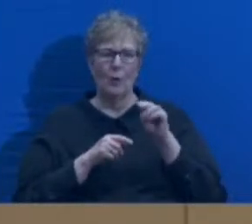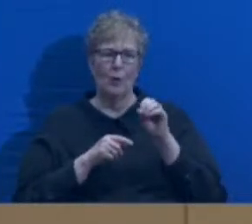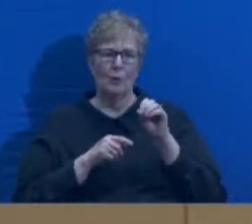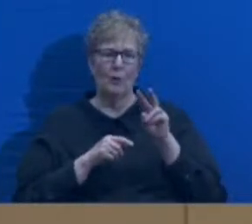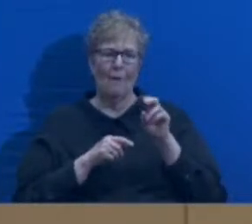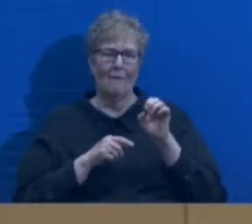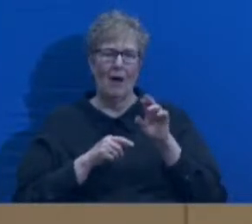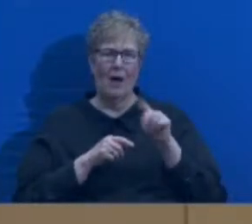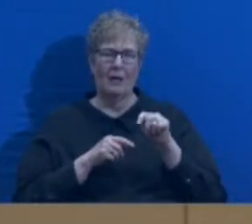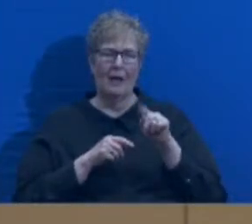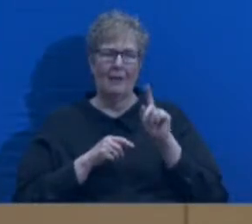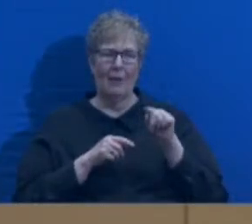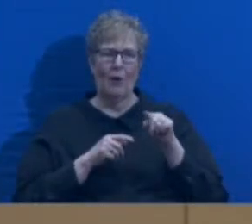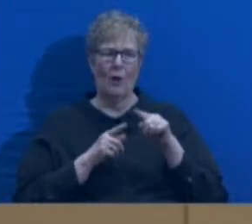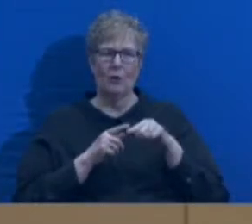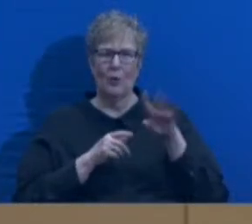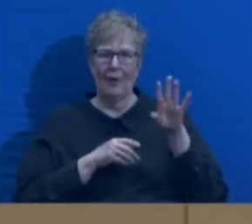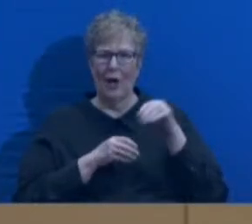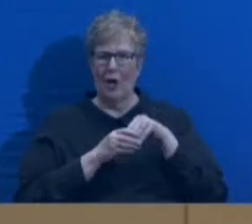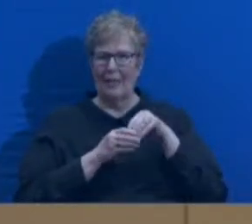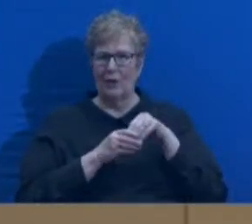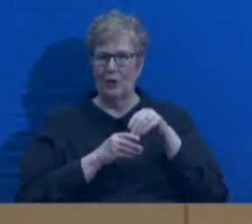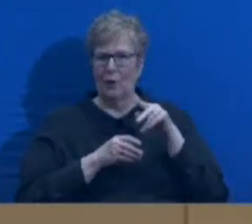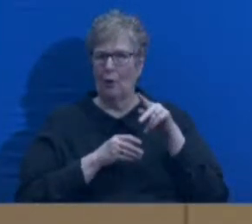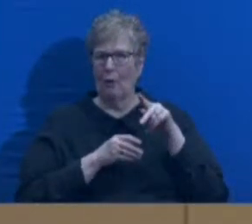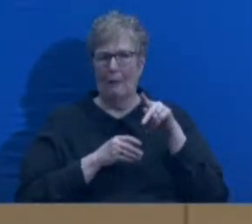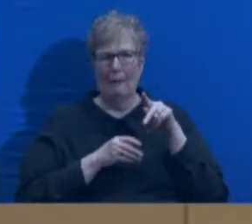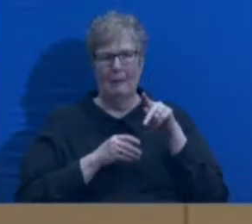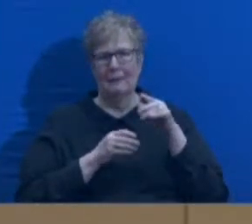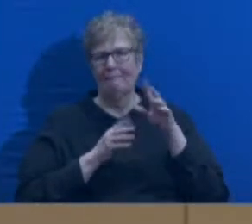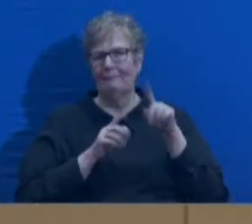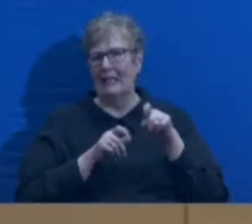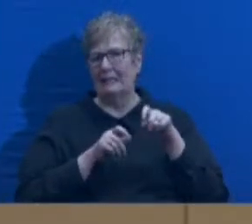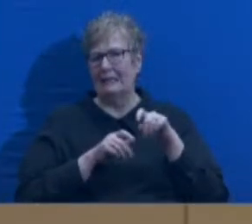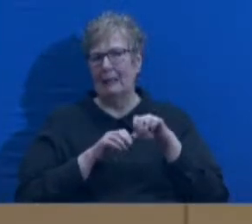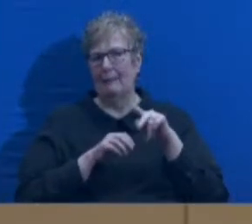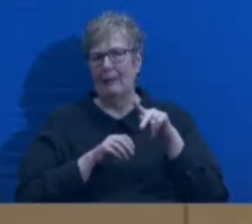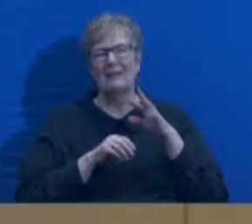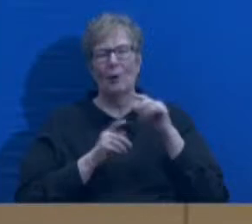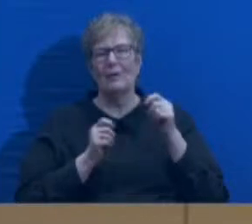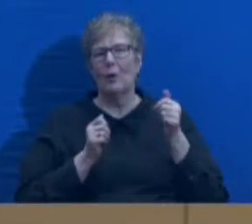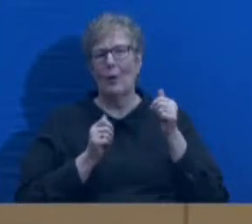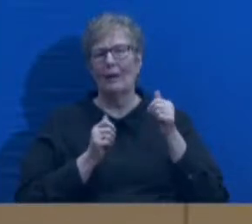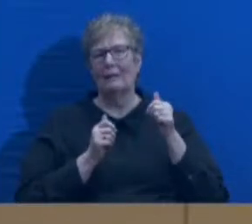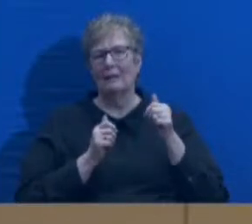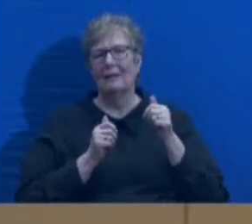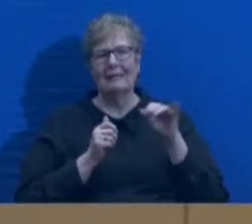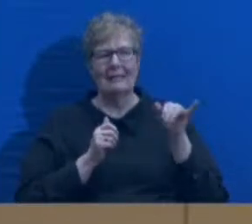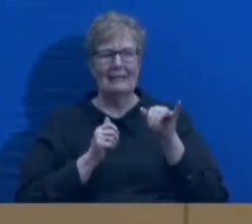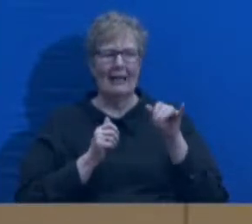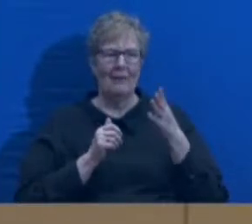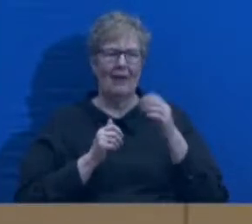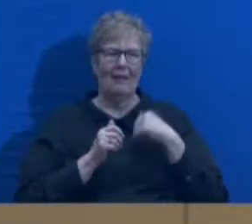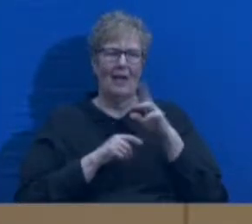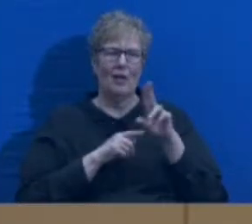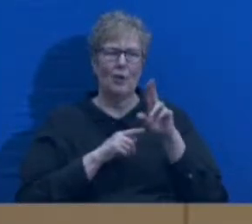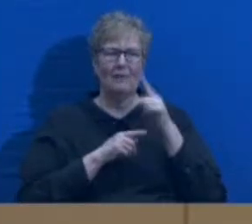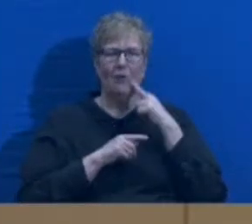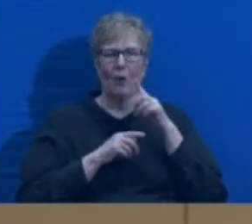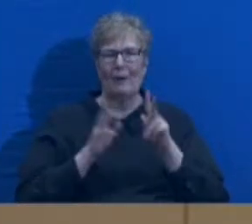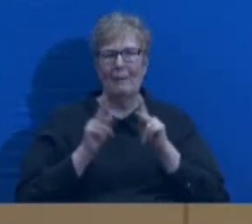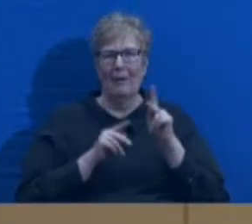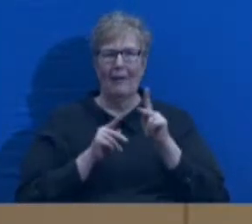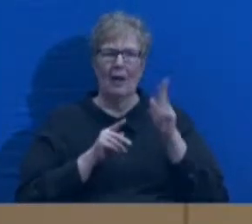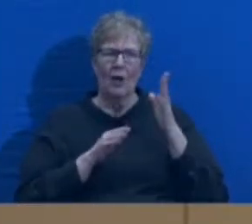going to their platform, their internal platform. So it's a fairly quick turnaround. It's the same platform they use for folks that are